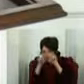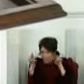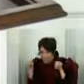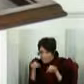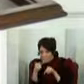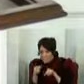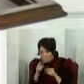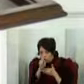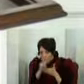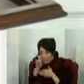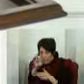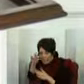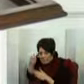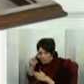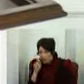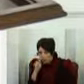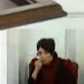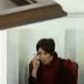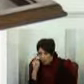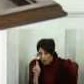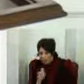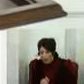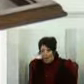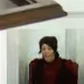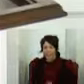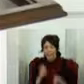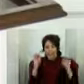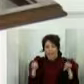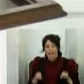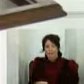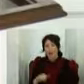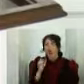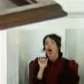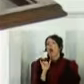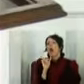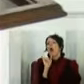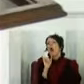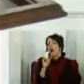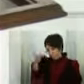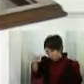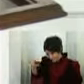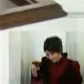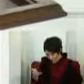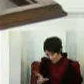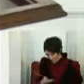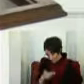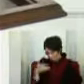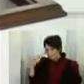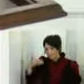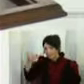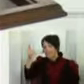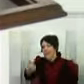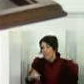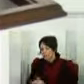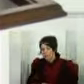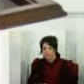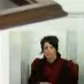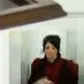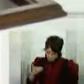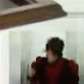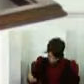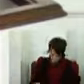says check in for us on our front page of our website, and we will acknowledge that welcome in the next day or so. But we are so glad that each and every